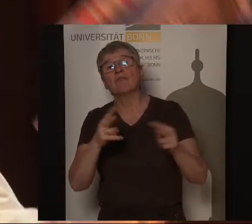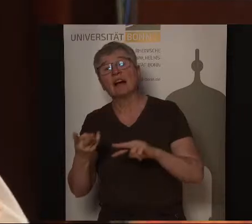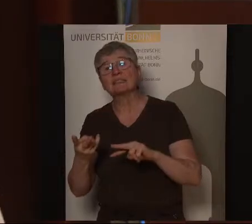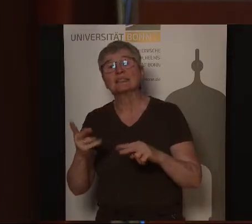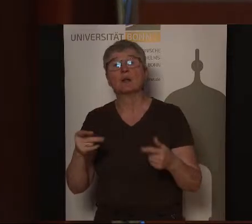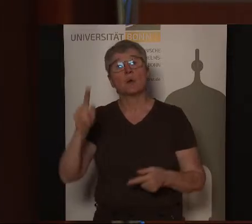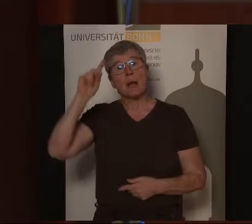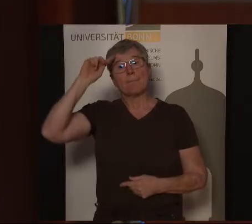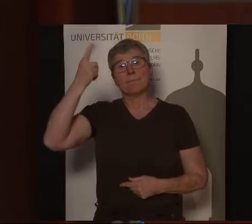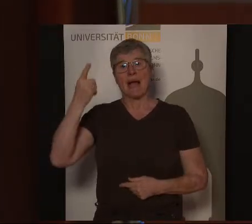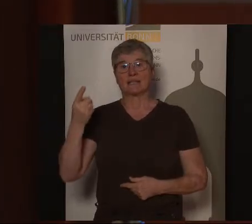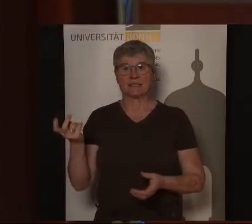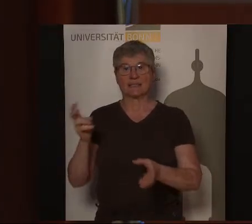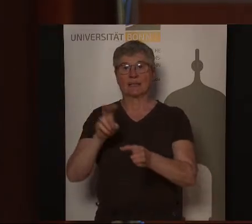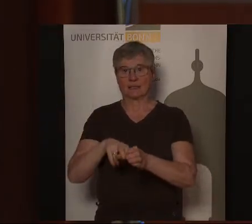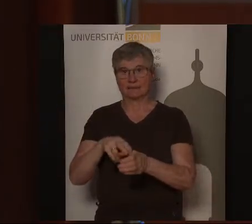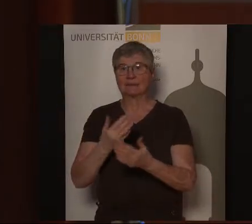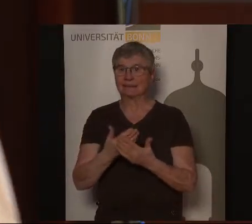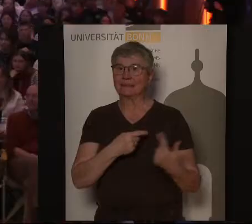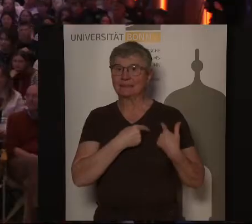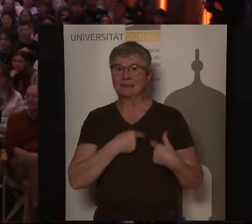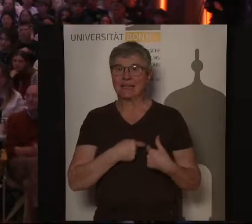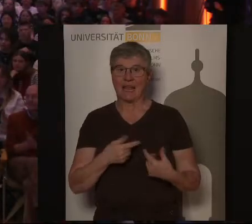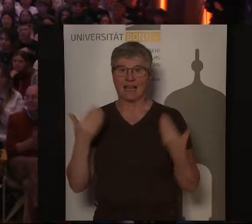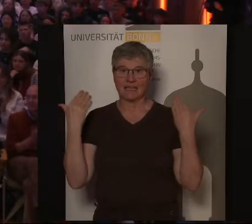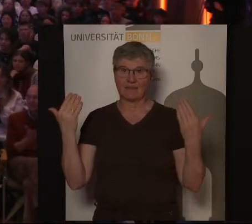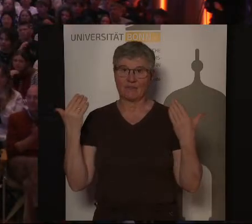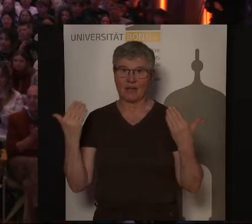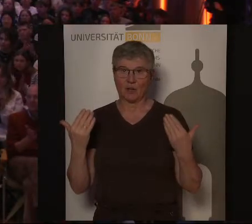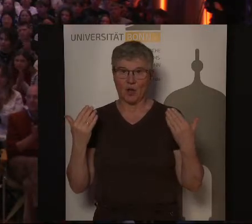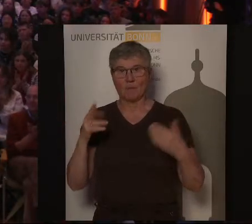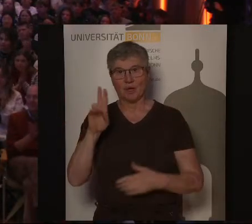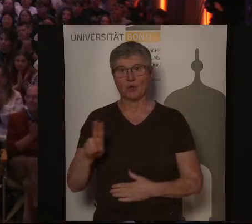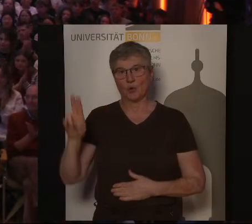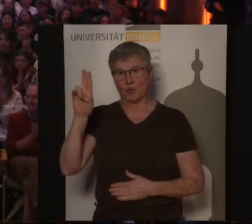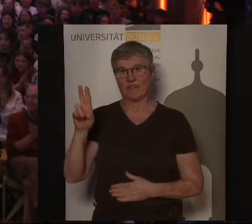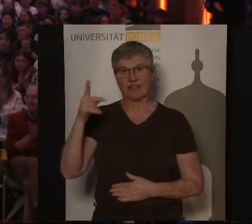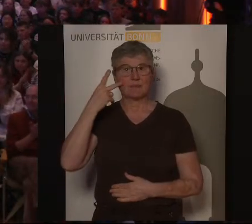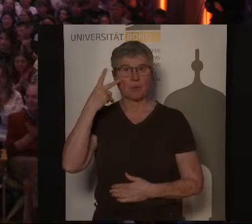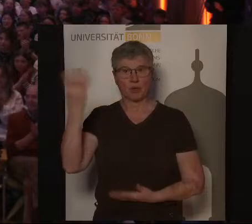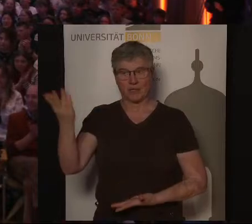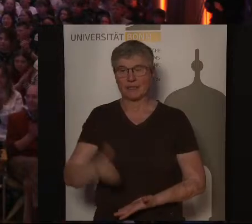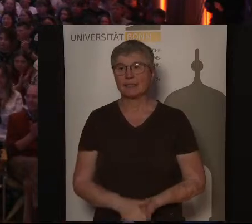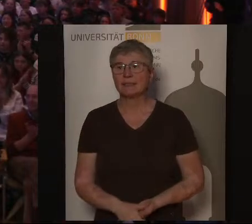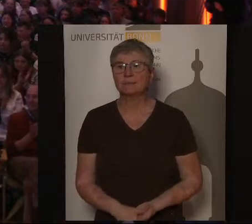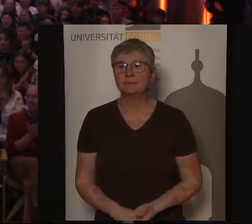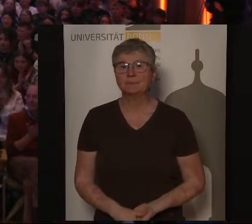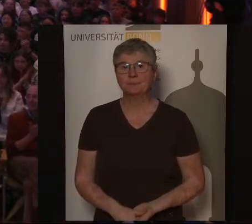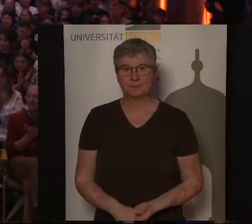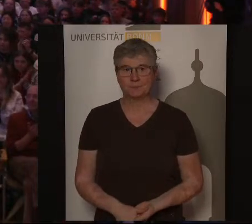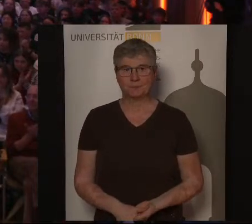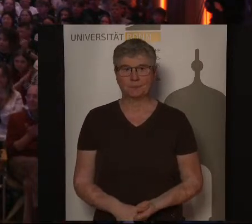they've changed degree programs or because they're beginning a master's. So welcome to all of you at the University of Bonn.